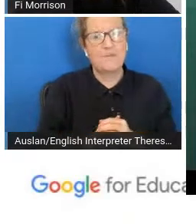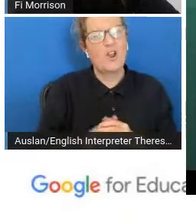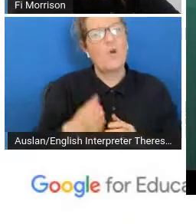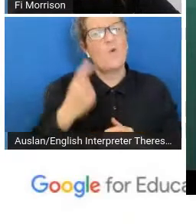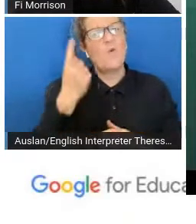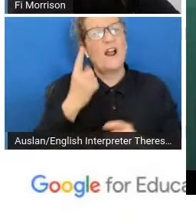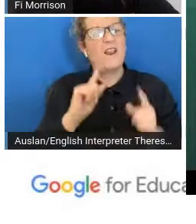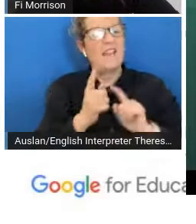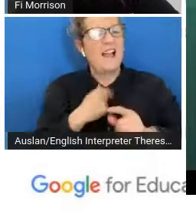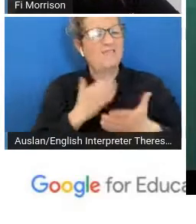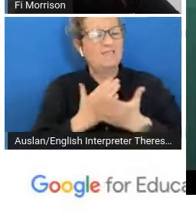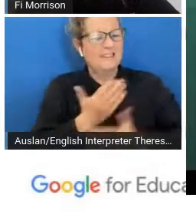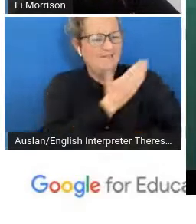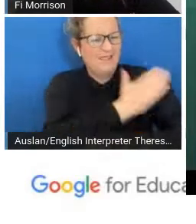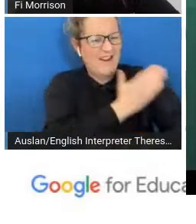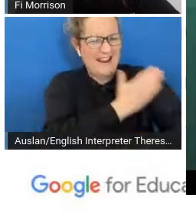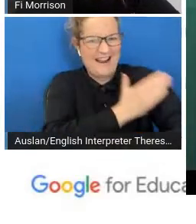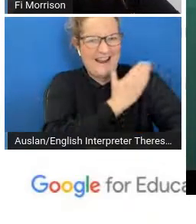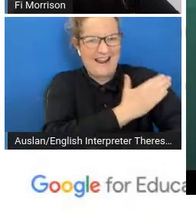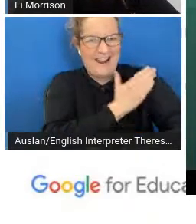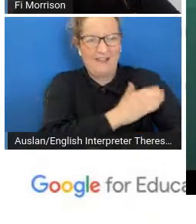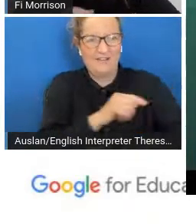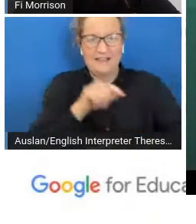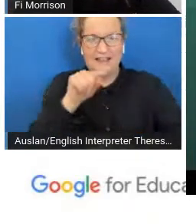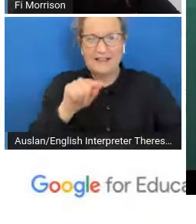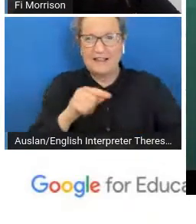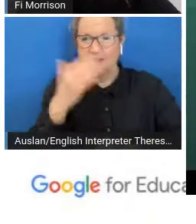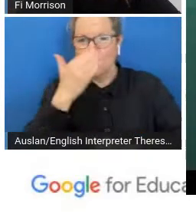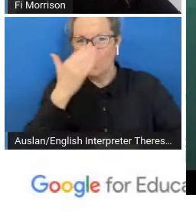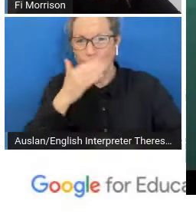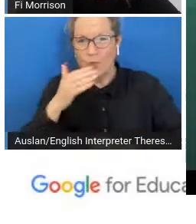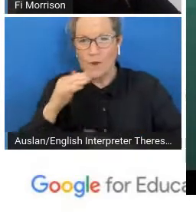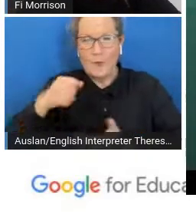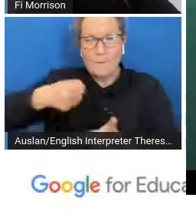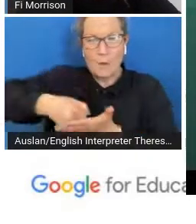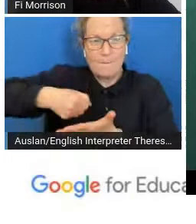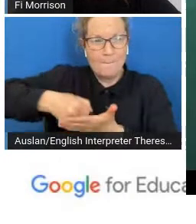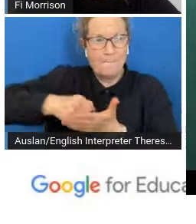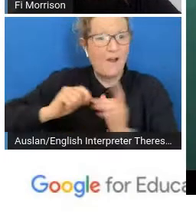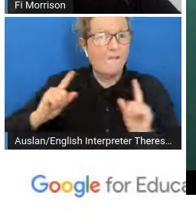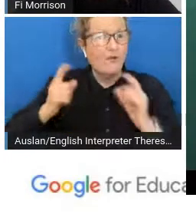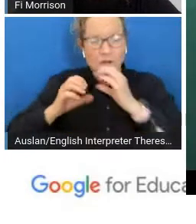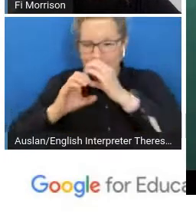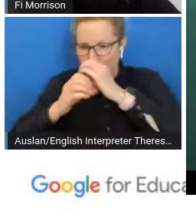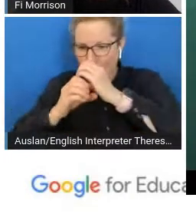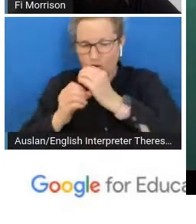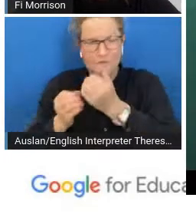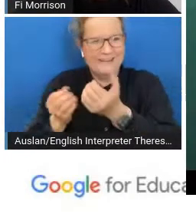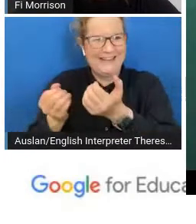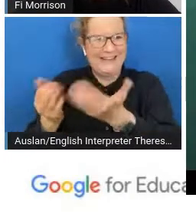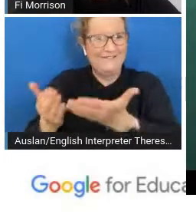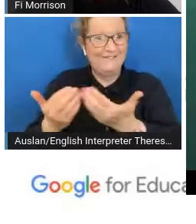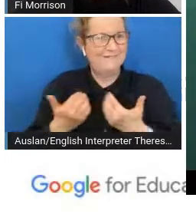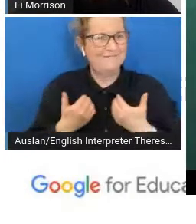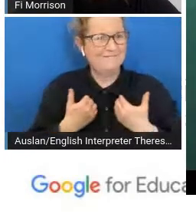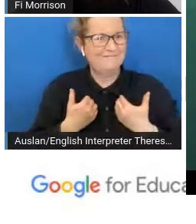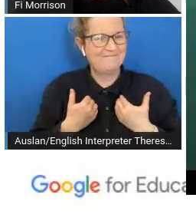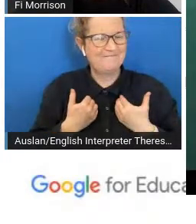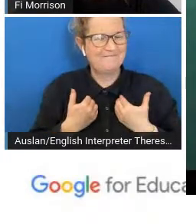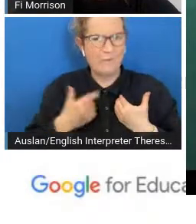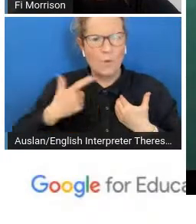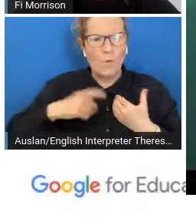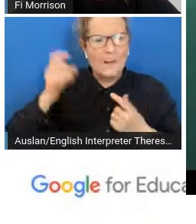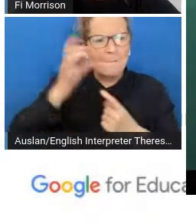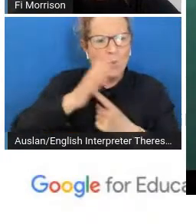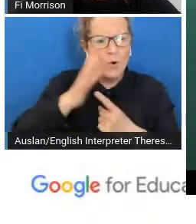of is that this is Jill Cominion's school down the bottom here, and I put the first ever microscope in their school. Why is that important? Well,